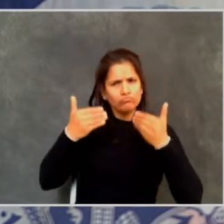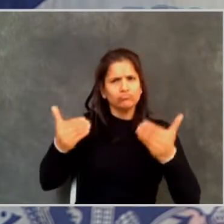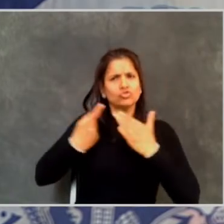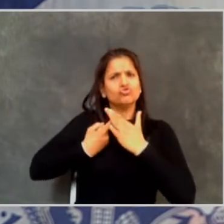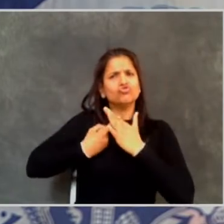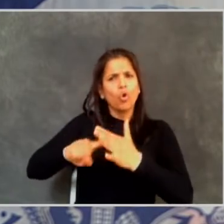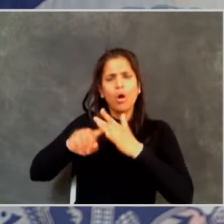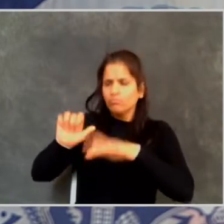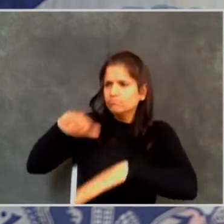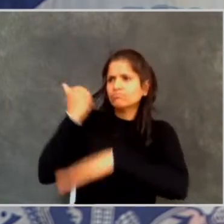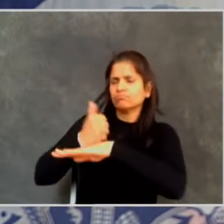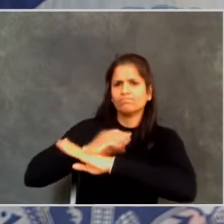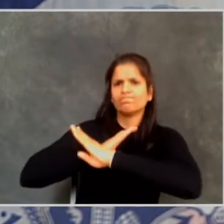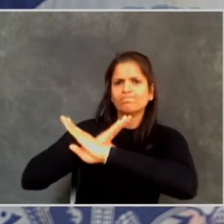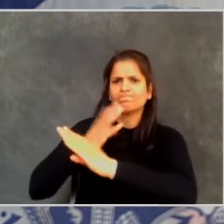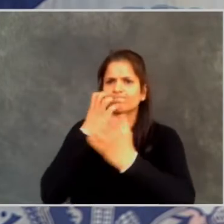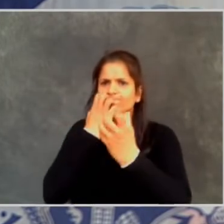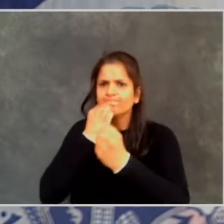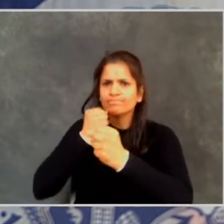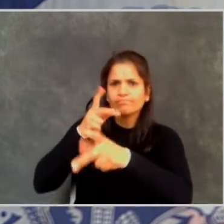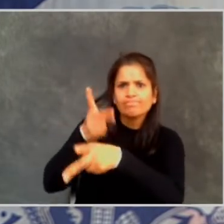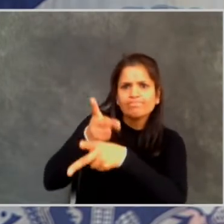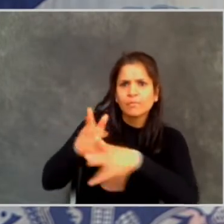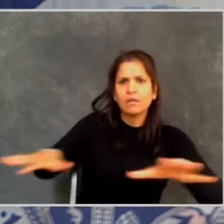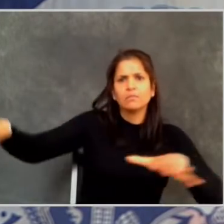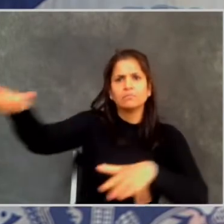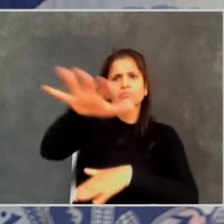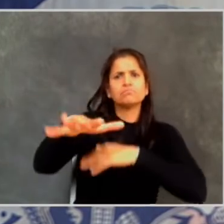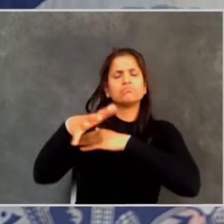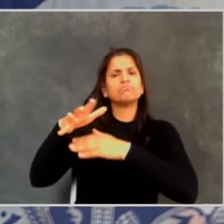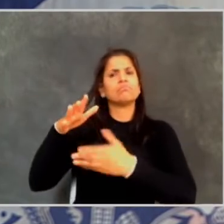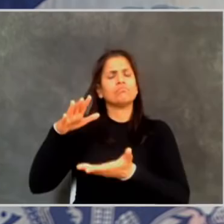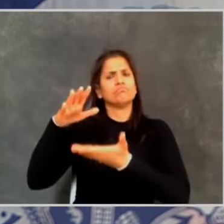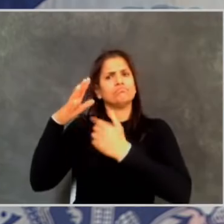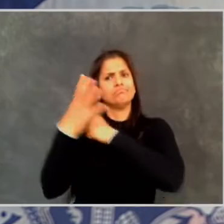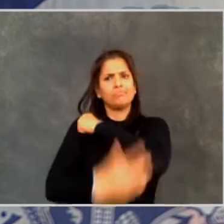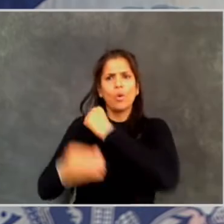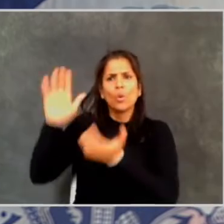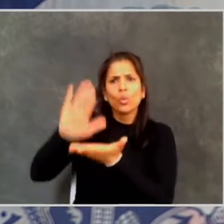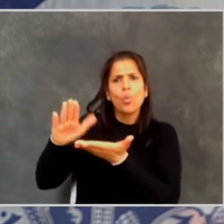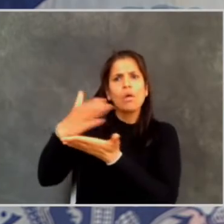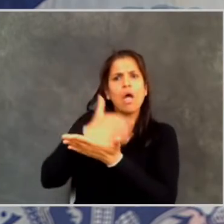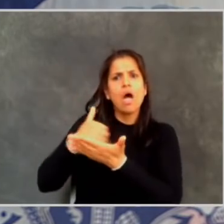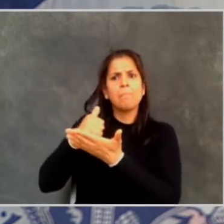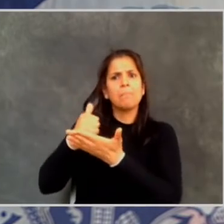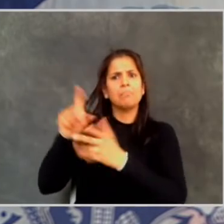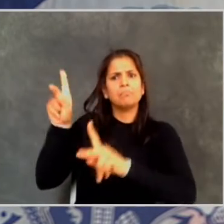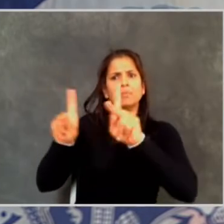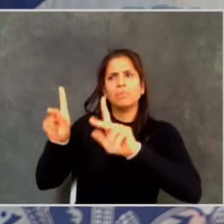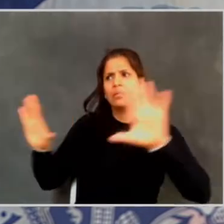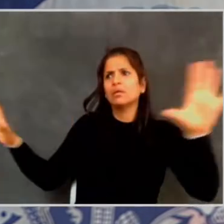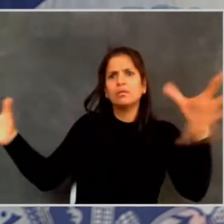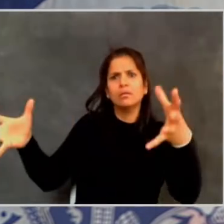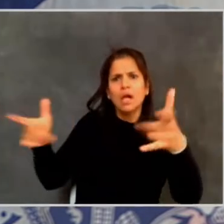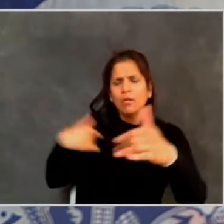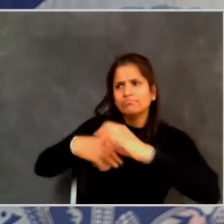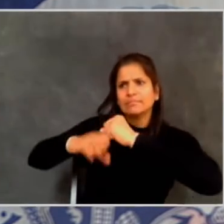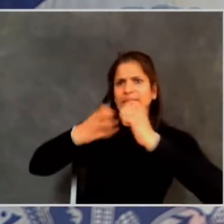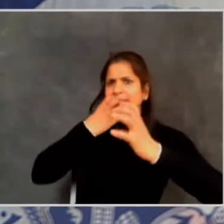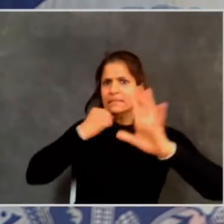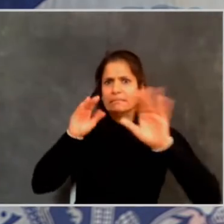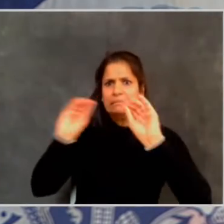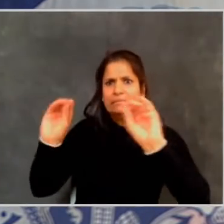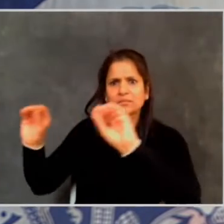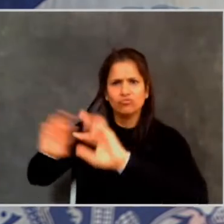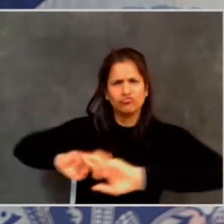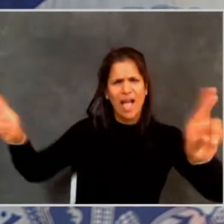were focused enough in the healthcare area in terms of inequality. to help end some of these disparities that are causing